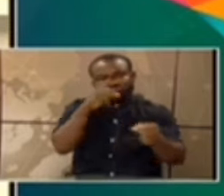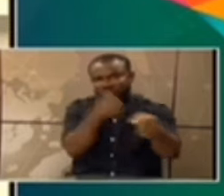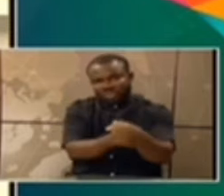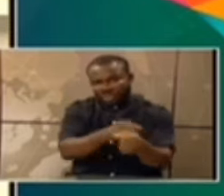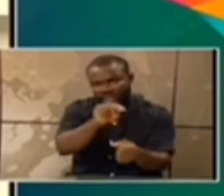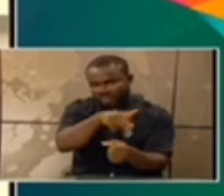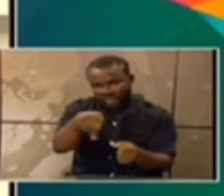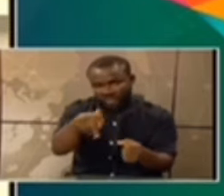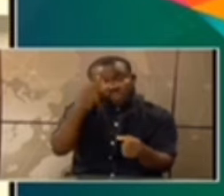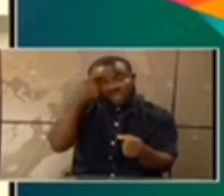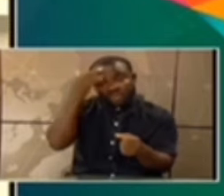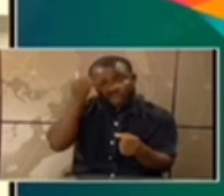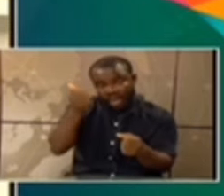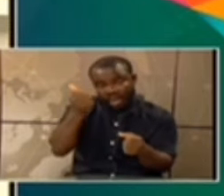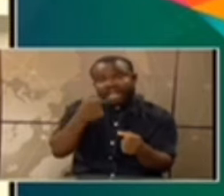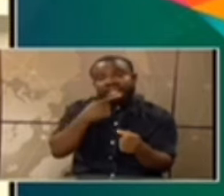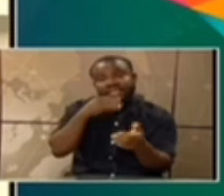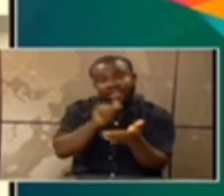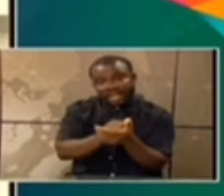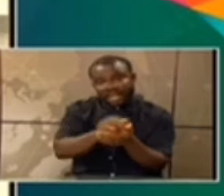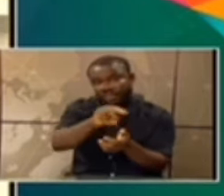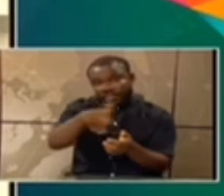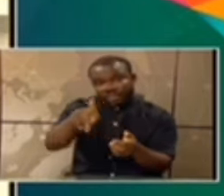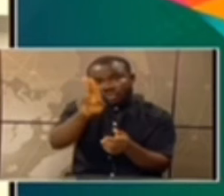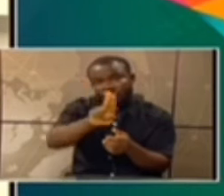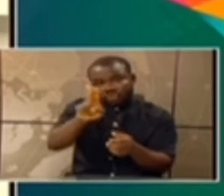very clear that npp digaram say scan here campaign.